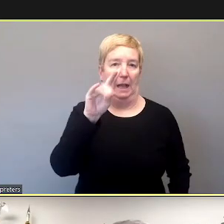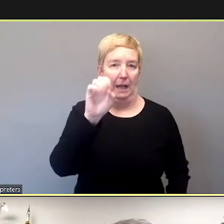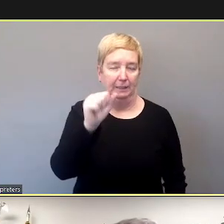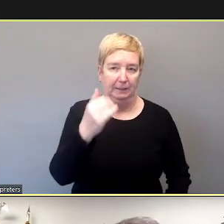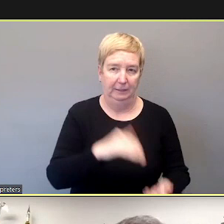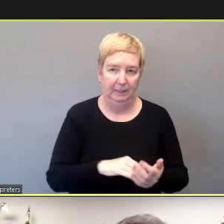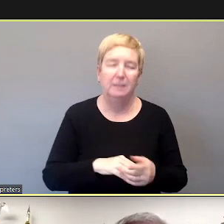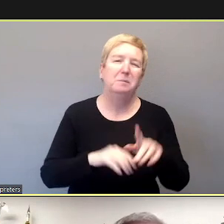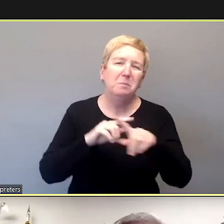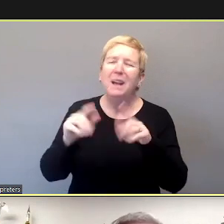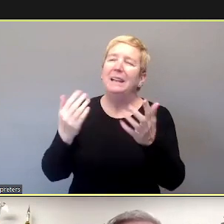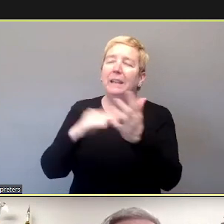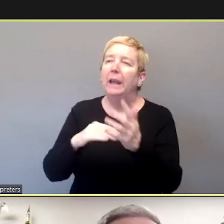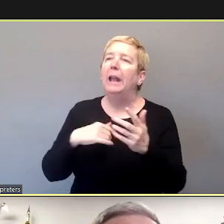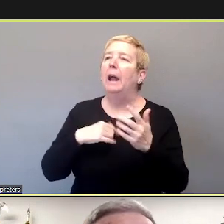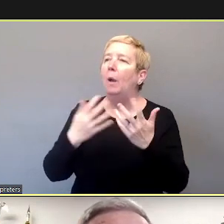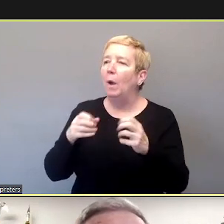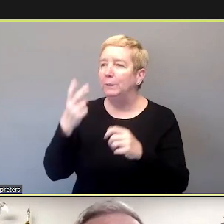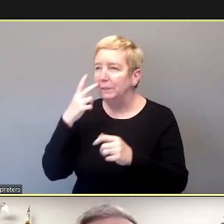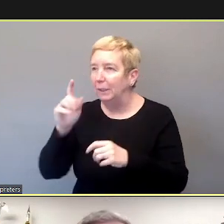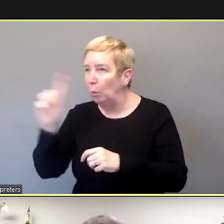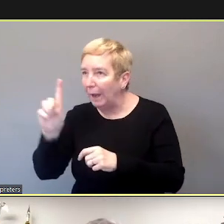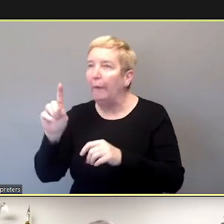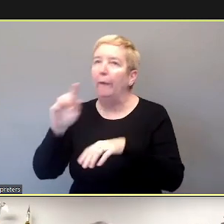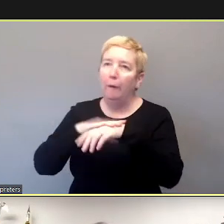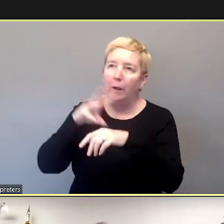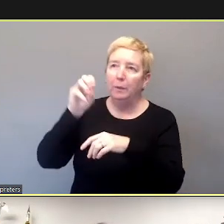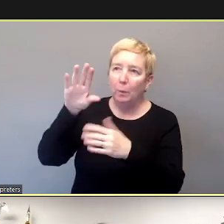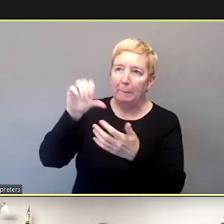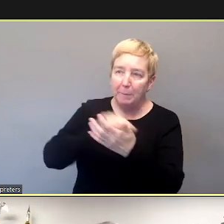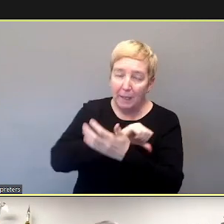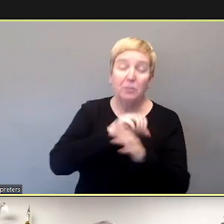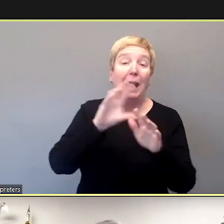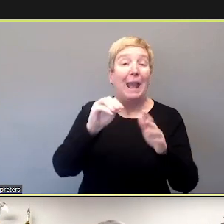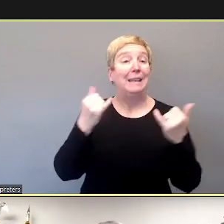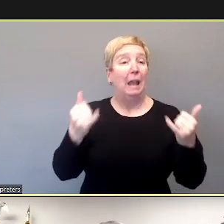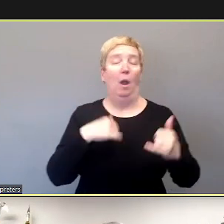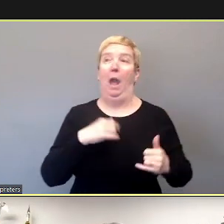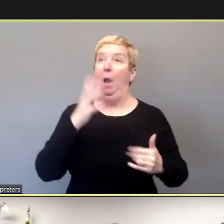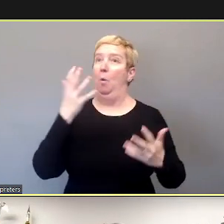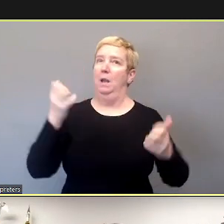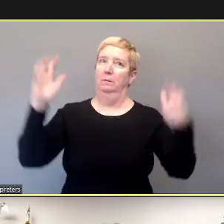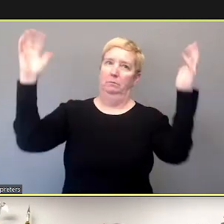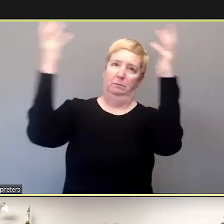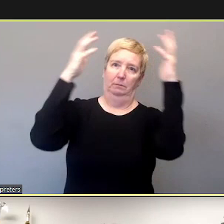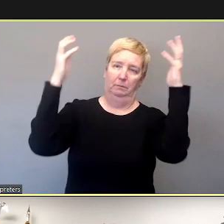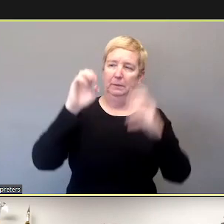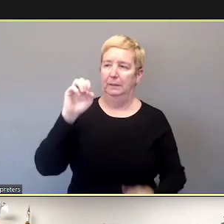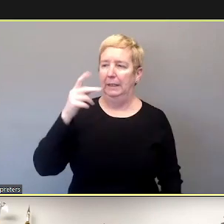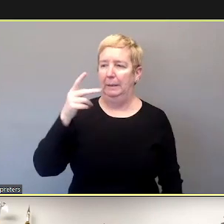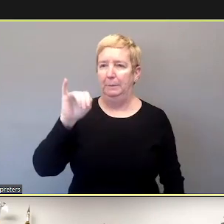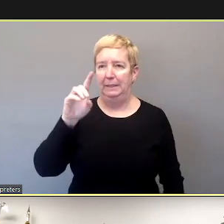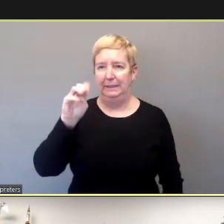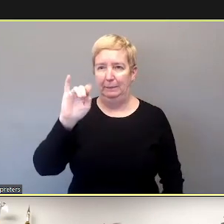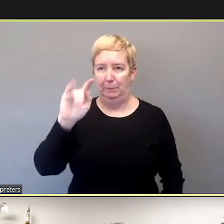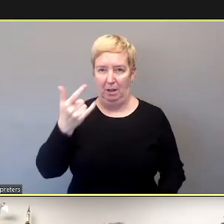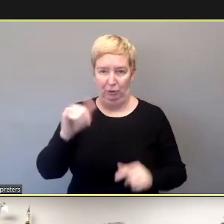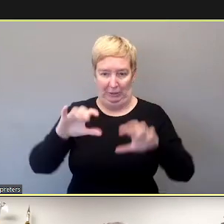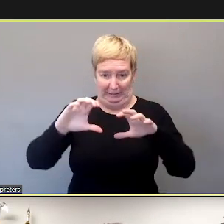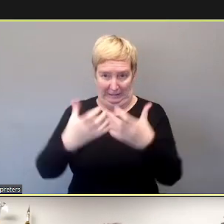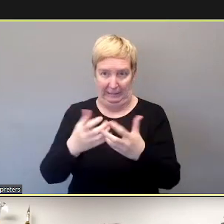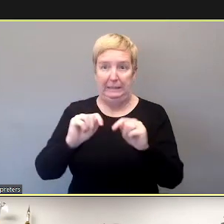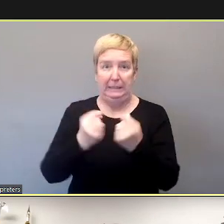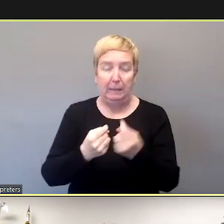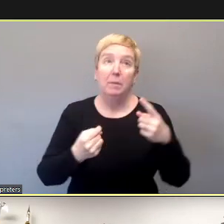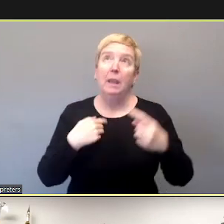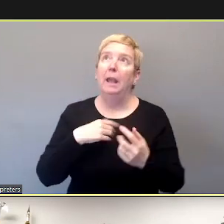epidemiology website. I just want to give a shout out to our epidemiologists. It's unbelievable how much data we have. We were talking with someone